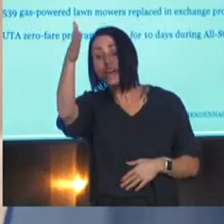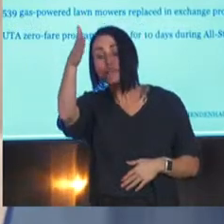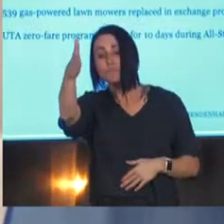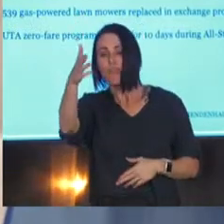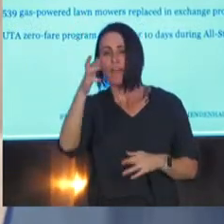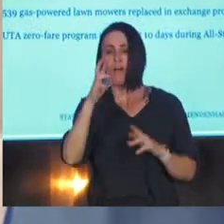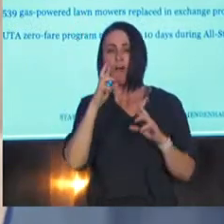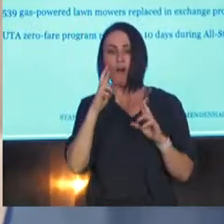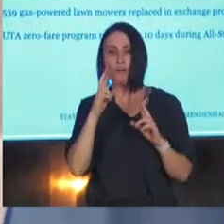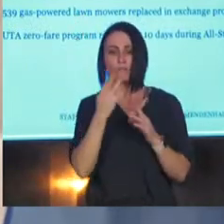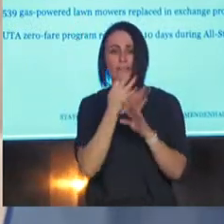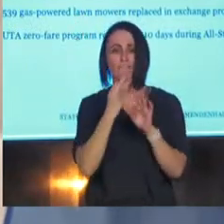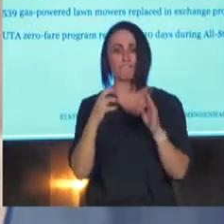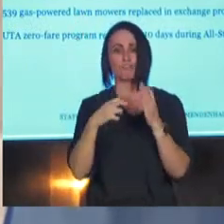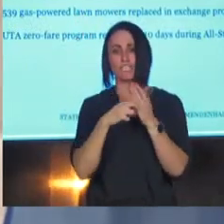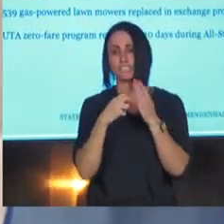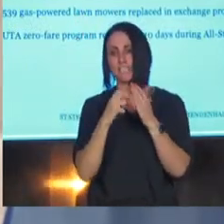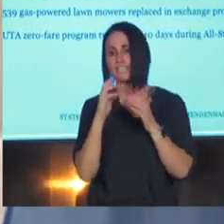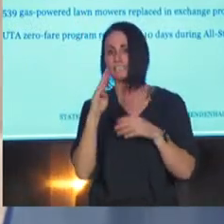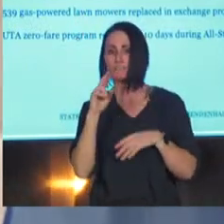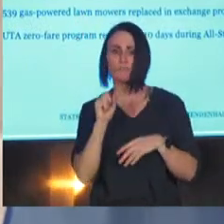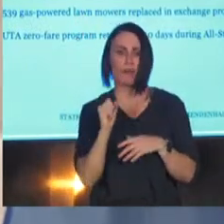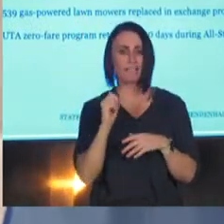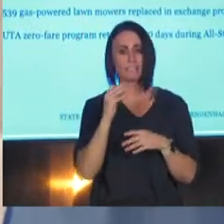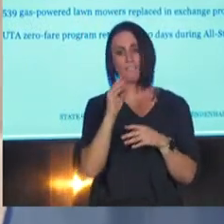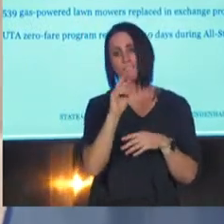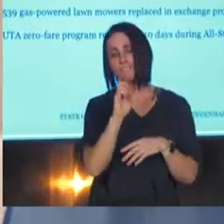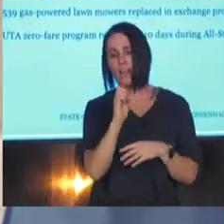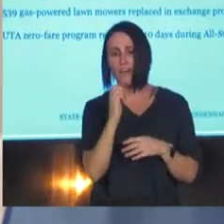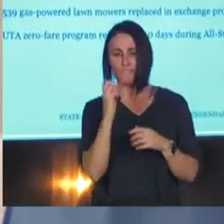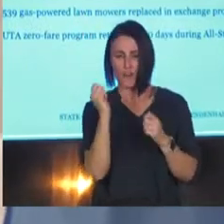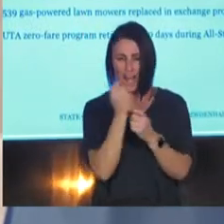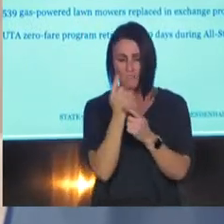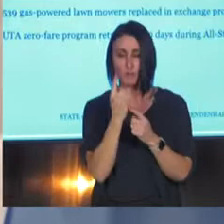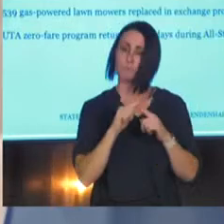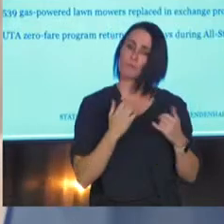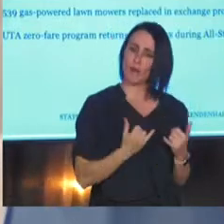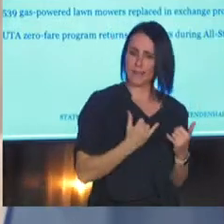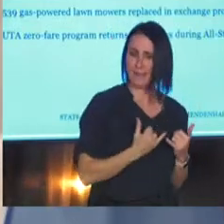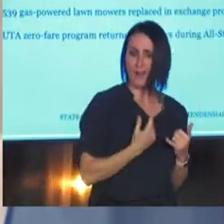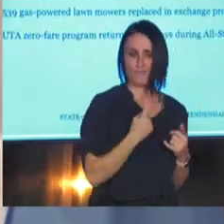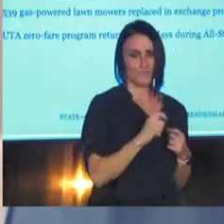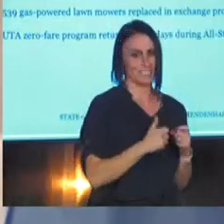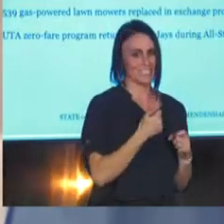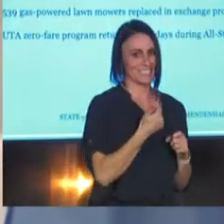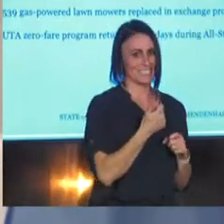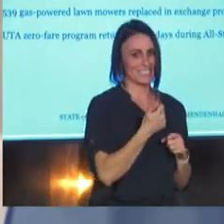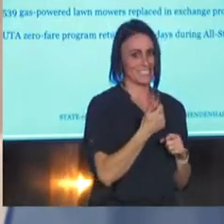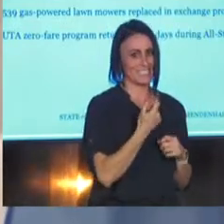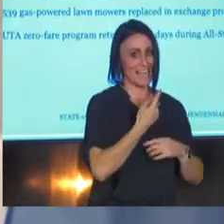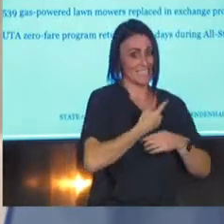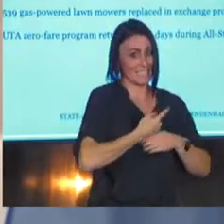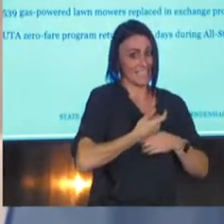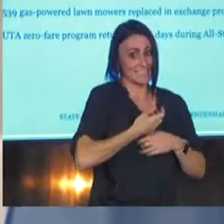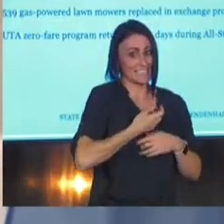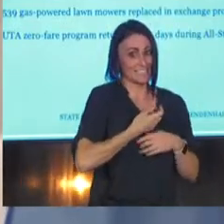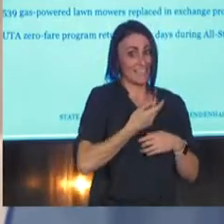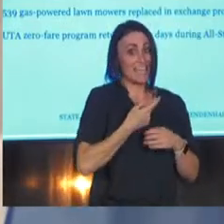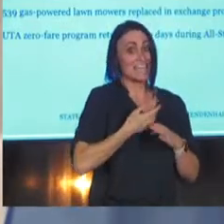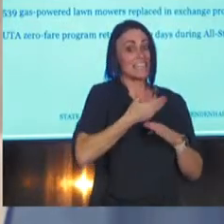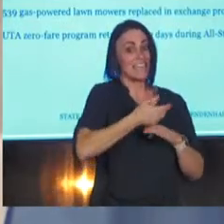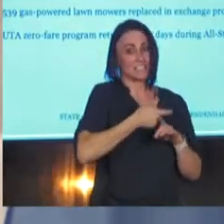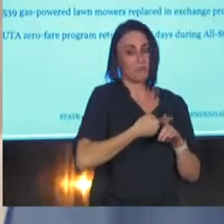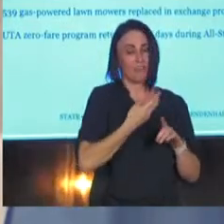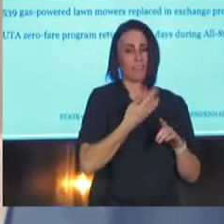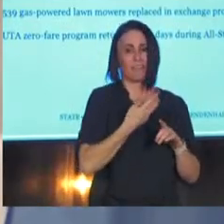Someday we will have free fare forever. But for now, free fare for the 10 days around the upcoming All-Star Game next month